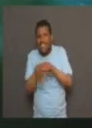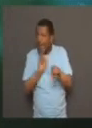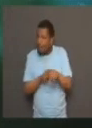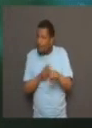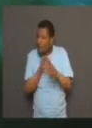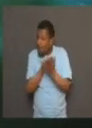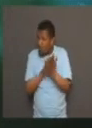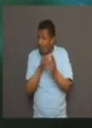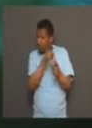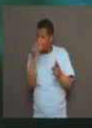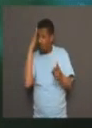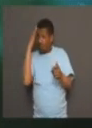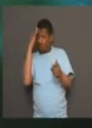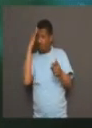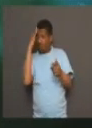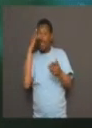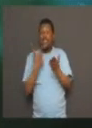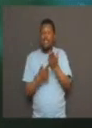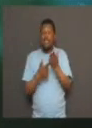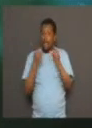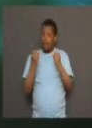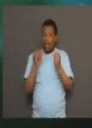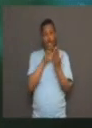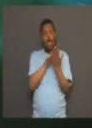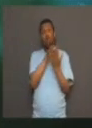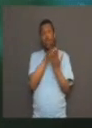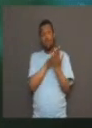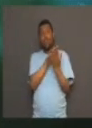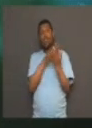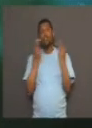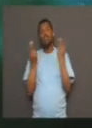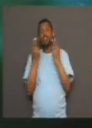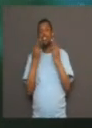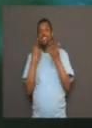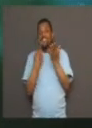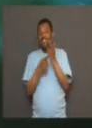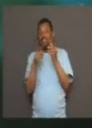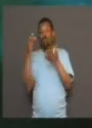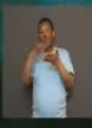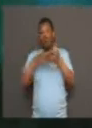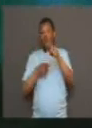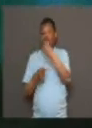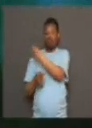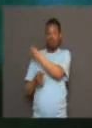students? It can be calculated using this formula.